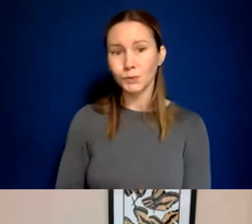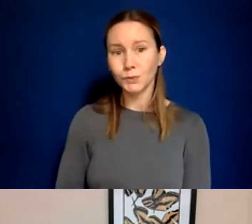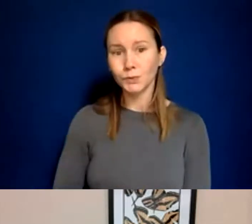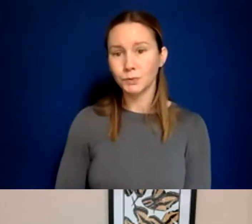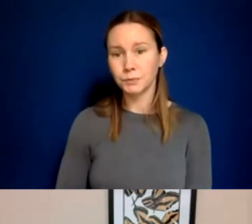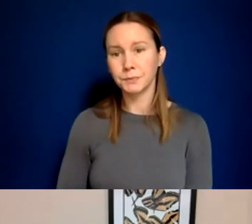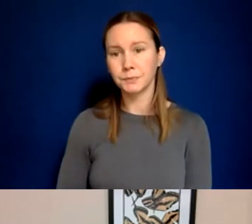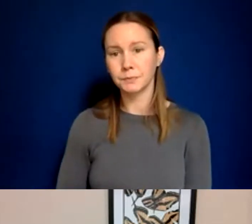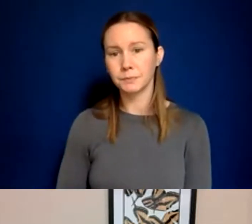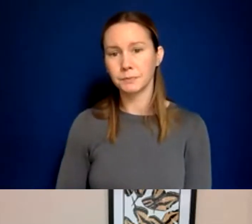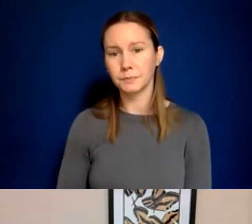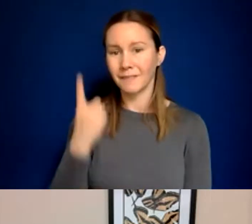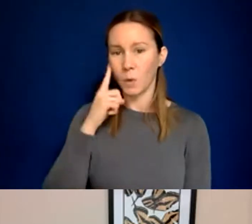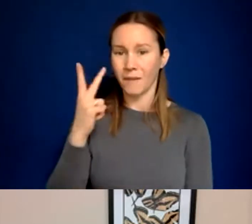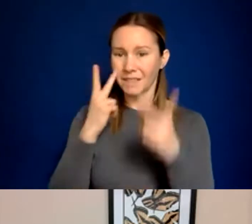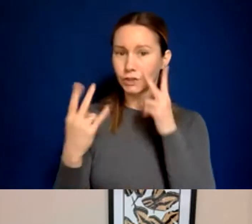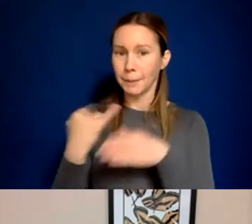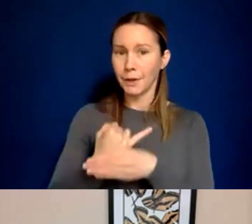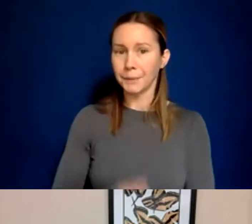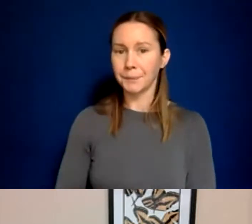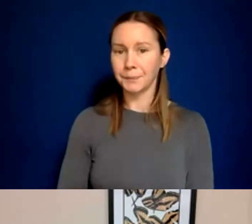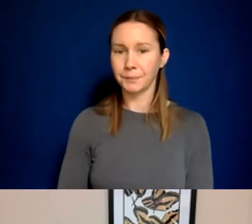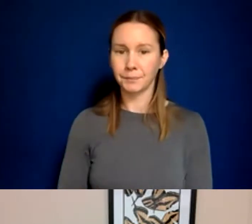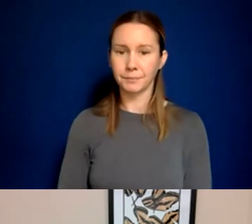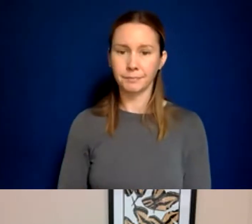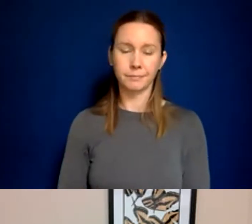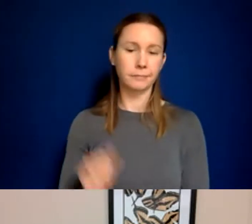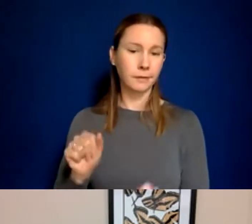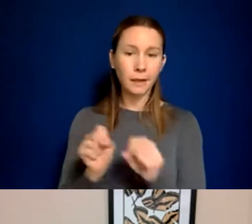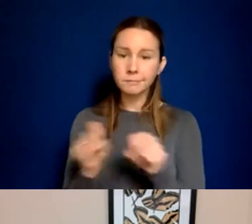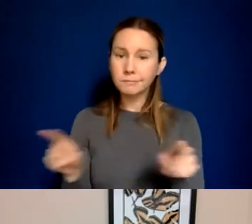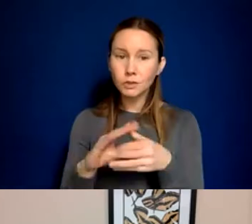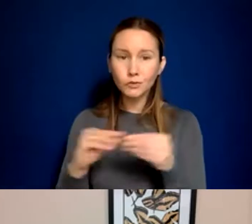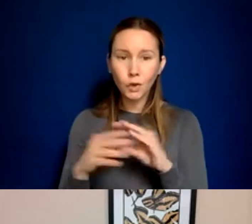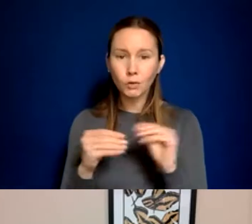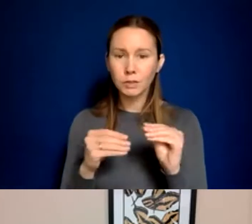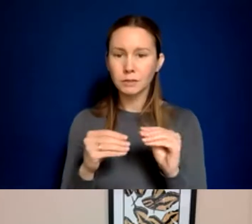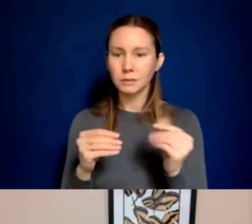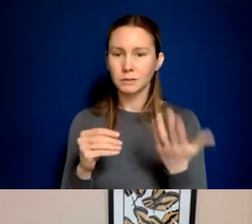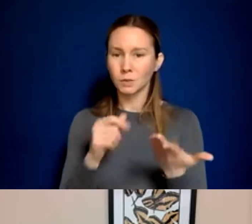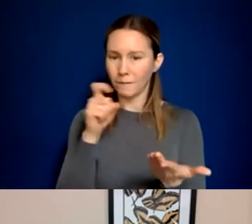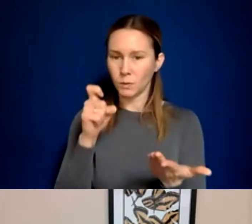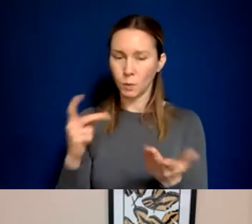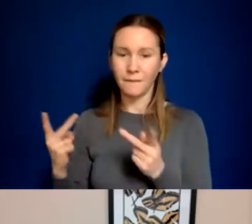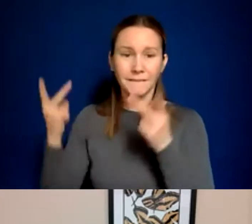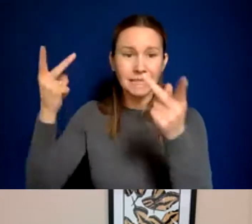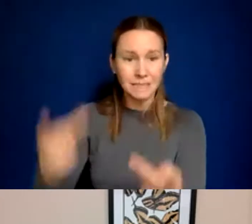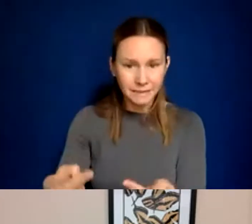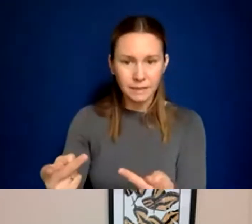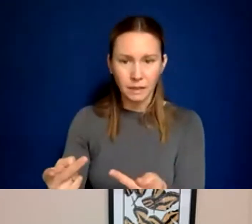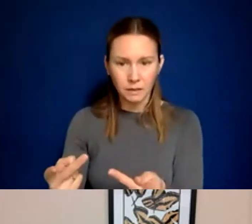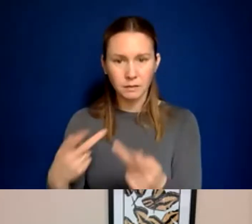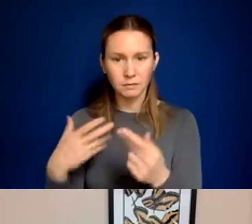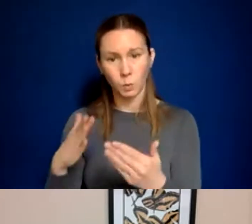for the vision impaired. And they can send out stories so you don't have to go on site. So it's worth checking the library branches